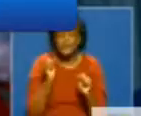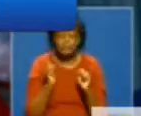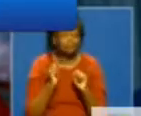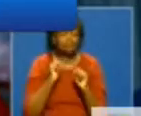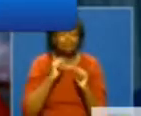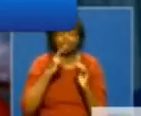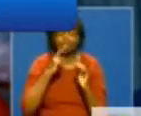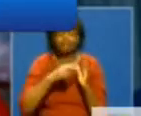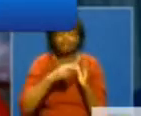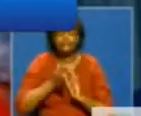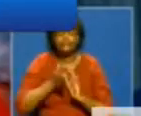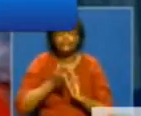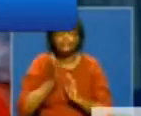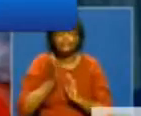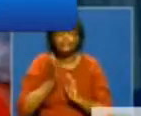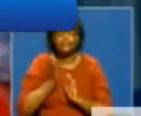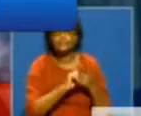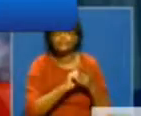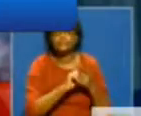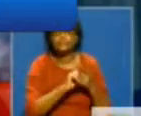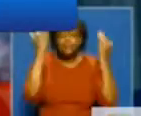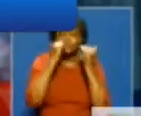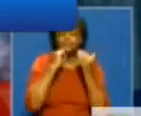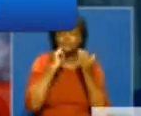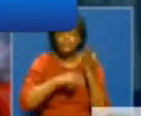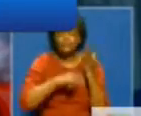lord, first, the court says